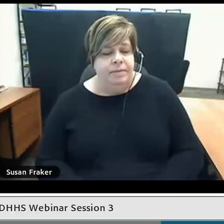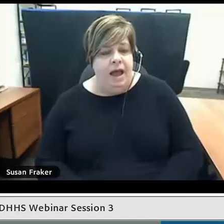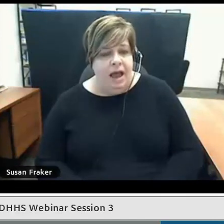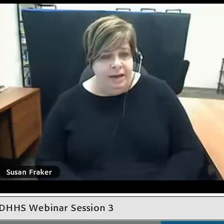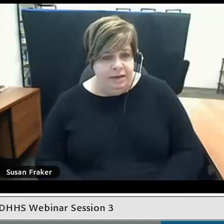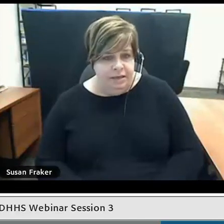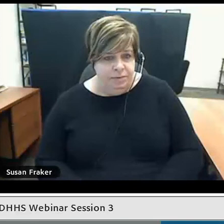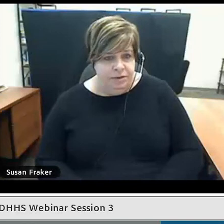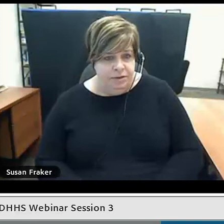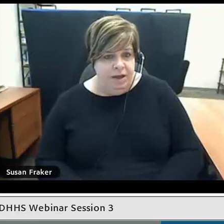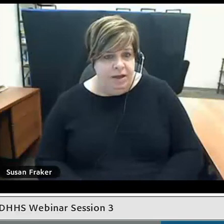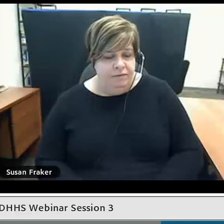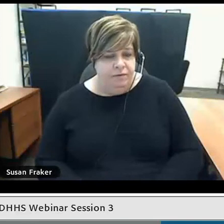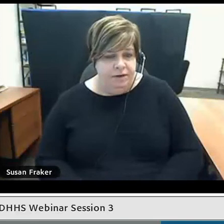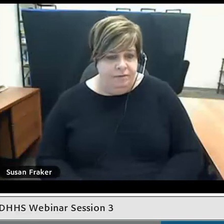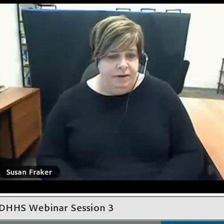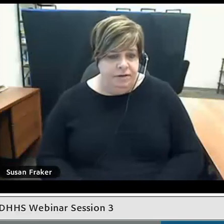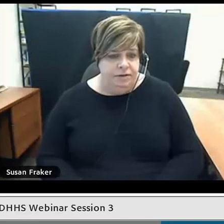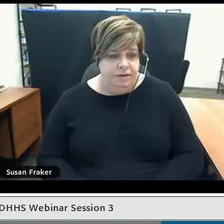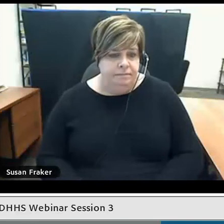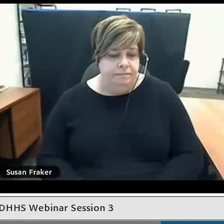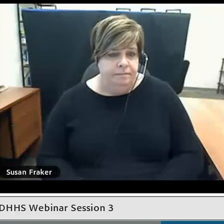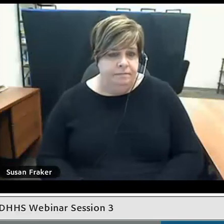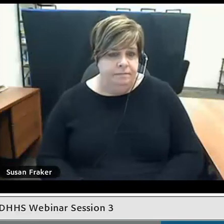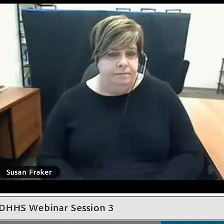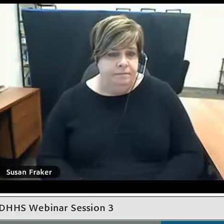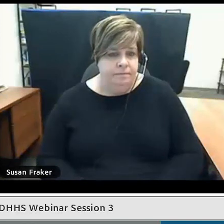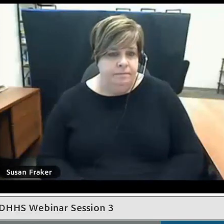concept behind spirituality for a deaf patient.